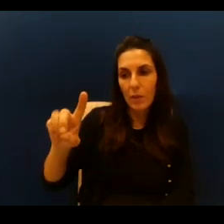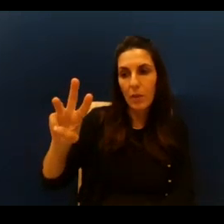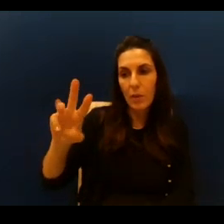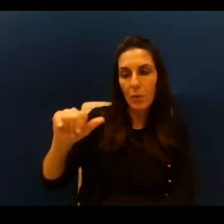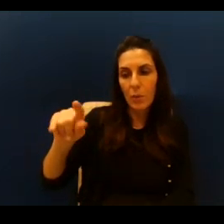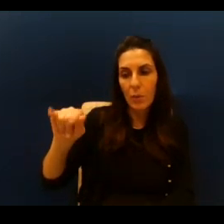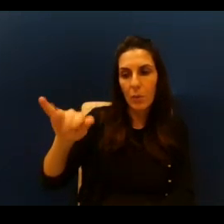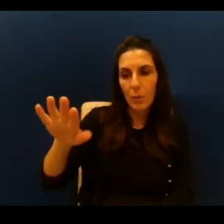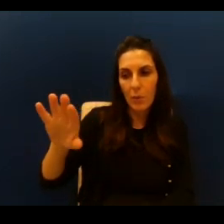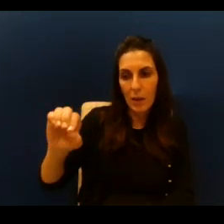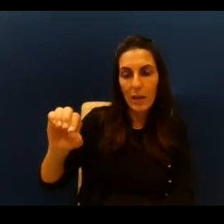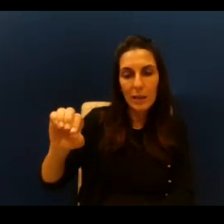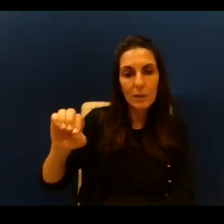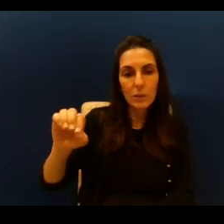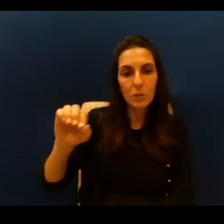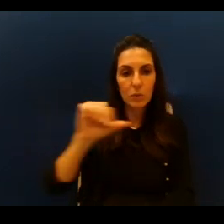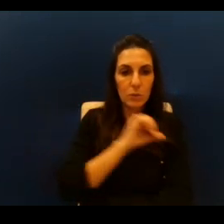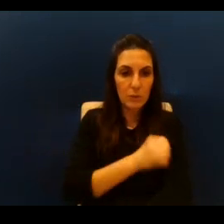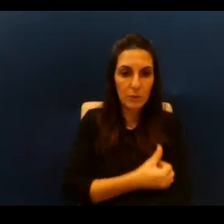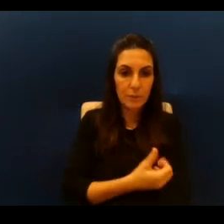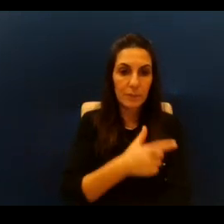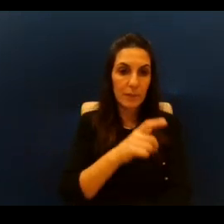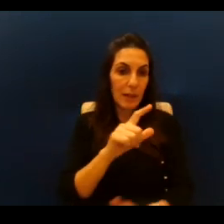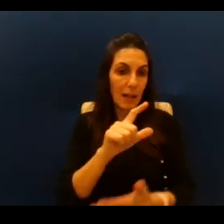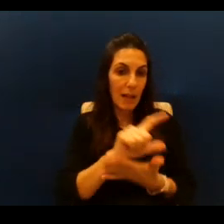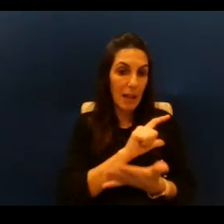Legal has reviewed it and we just need your approval.